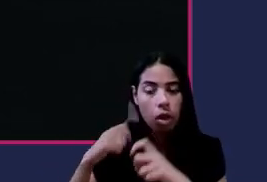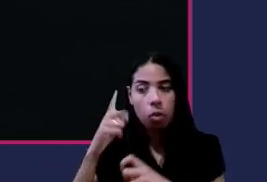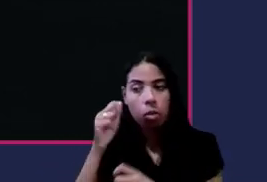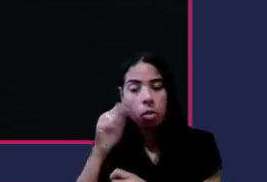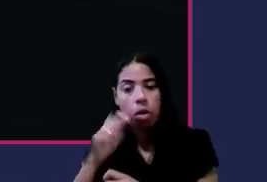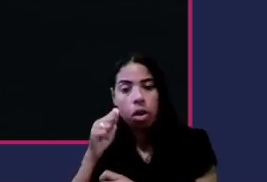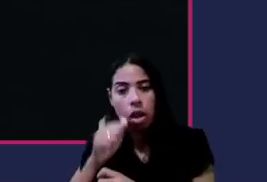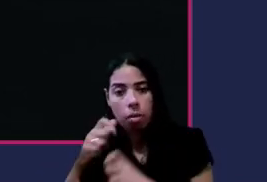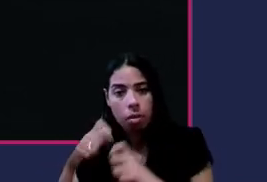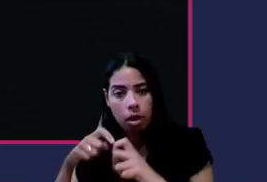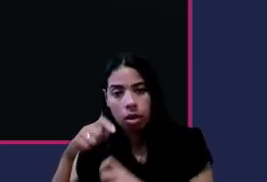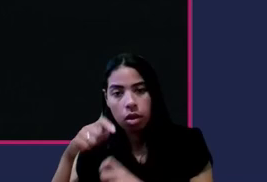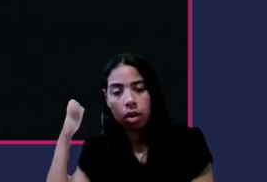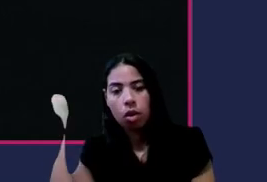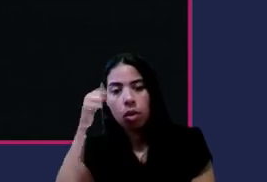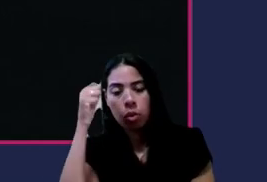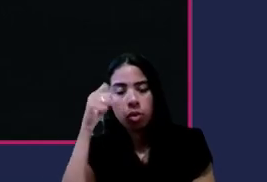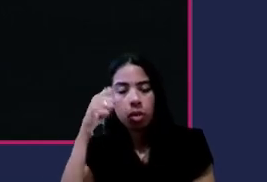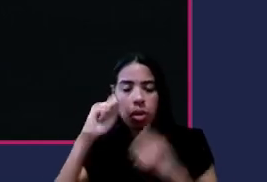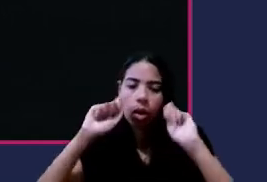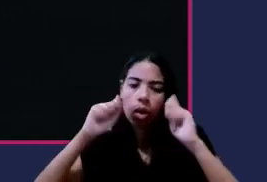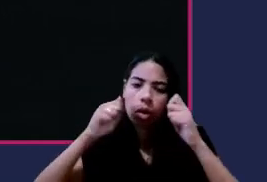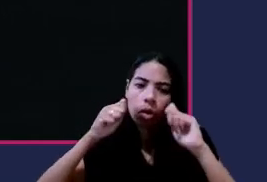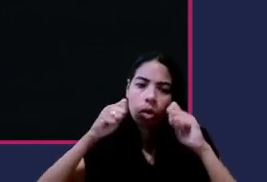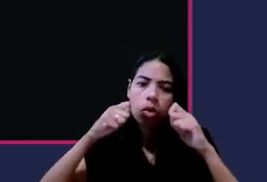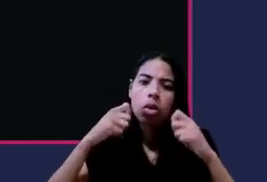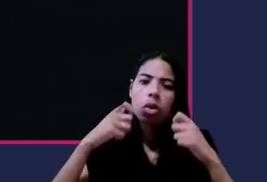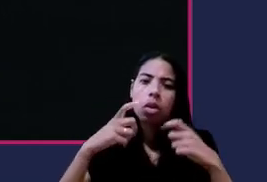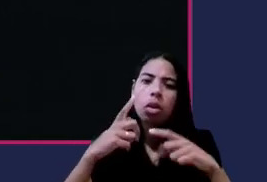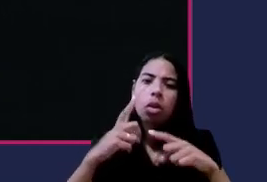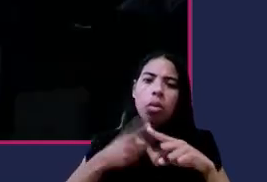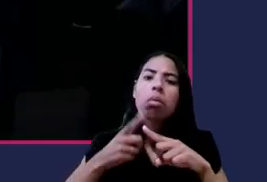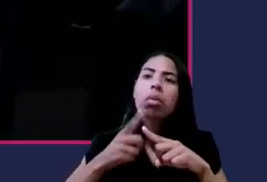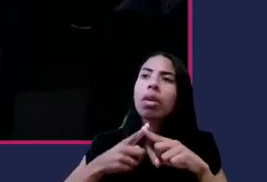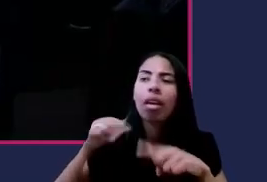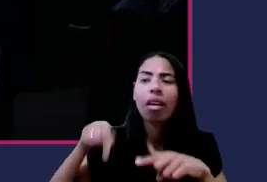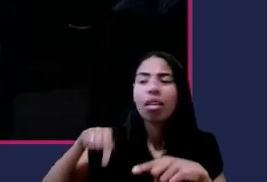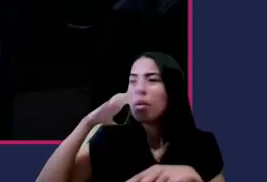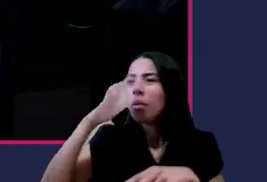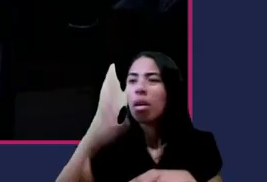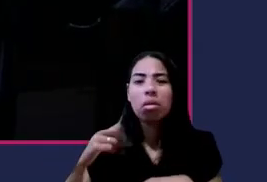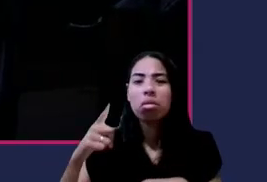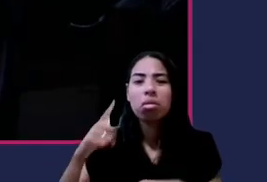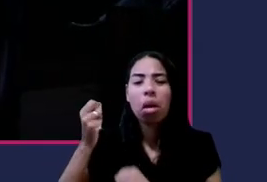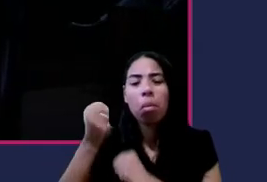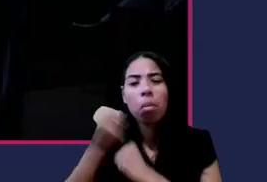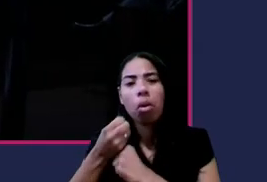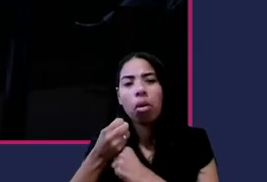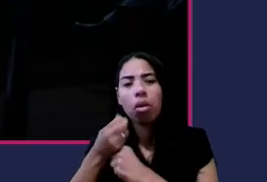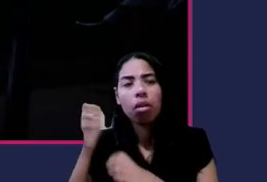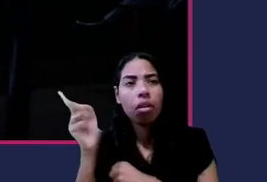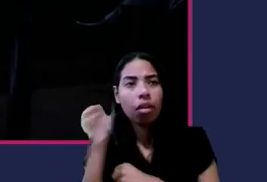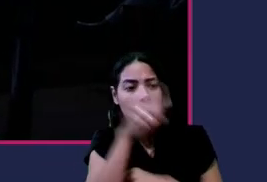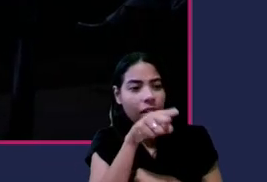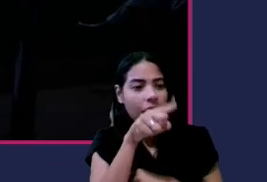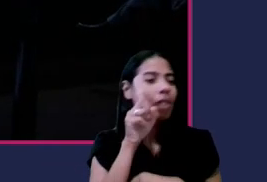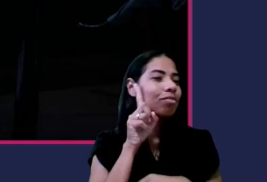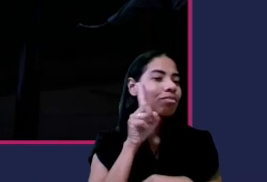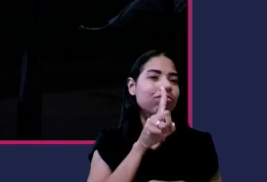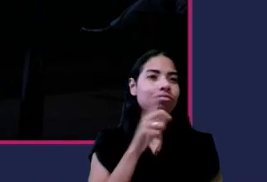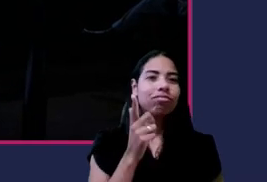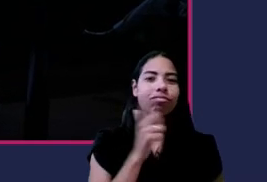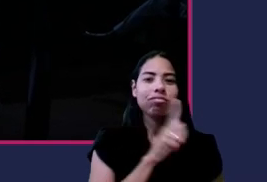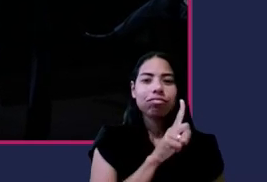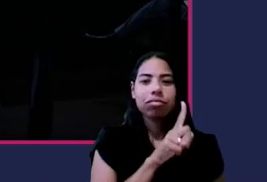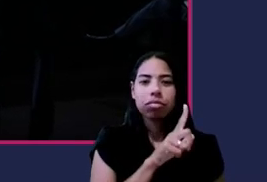on clinical research. And one of them, a gaúcha, was crying because she had to leave the country to